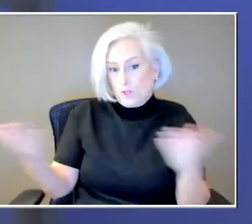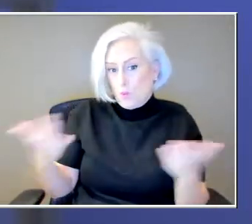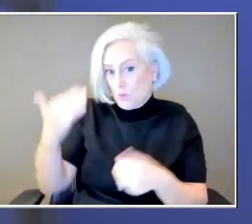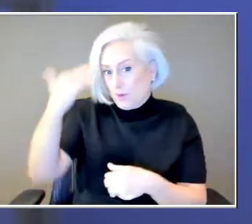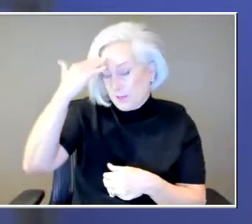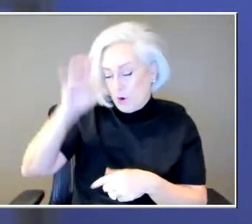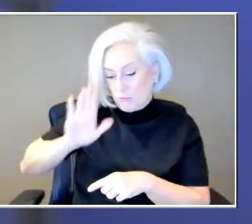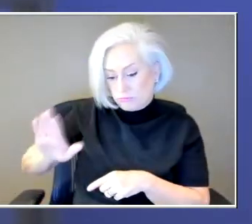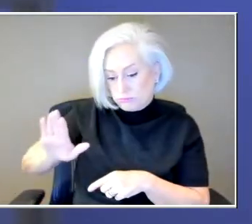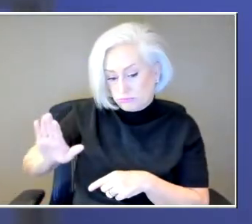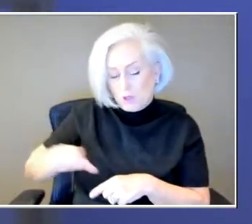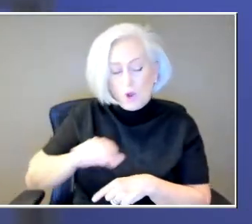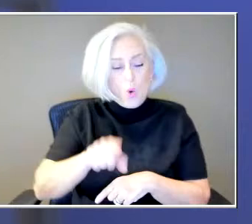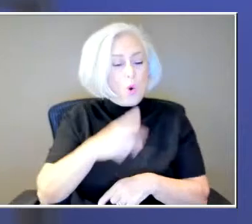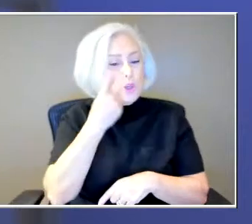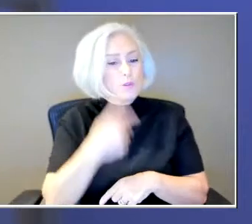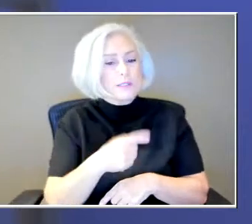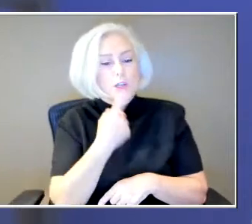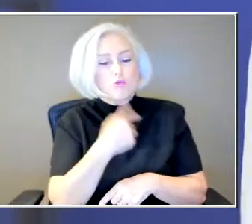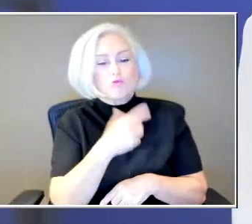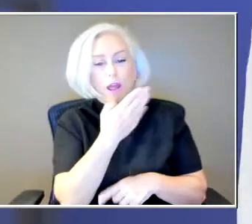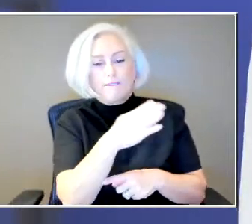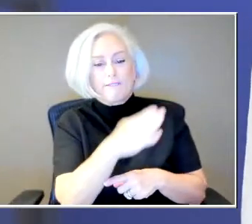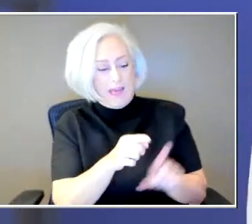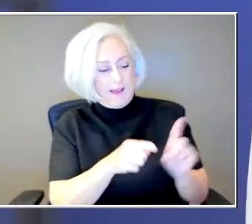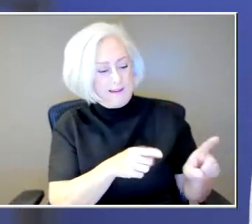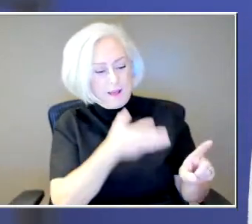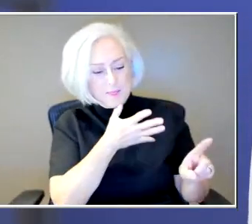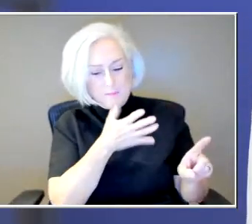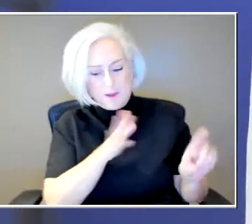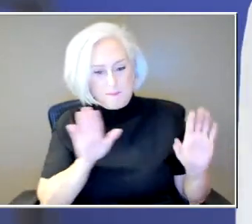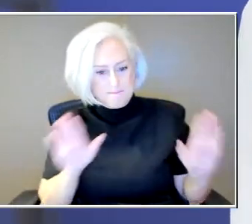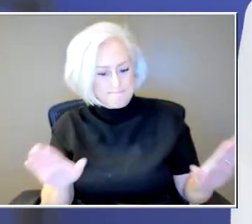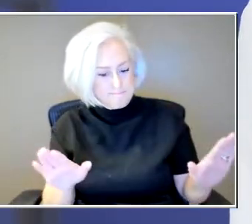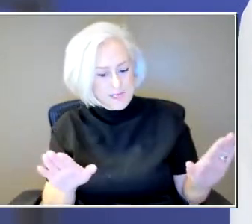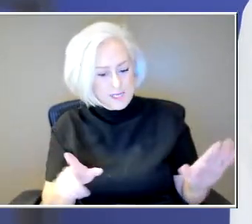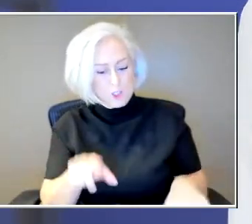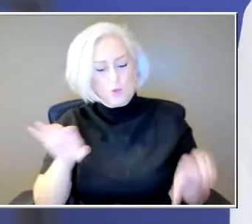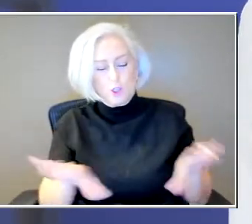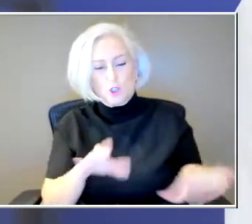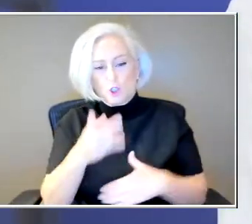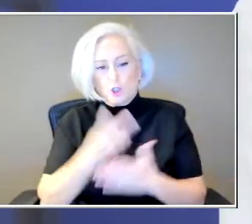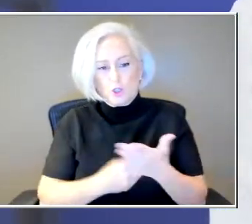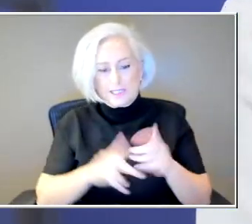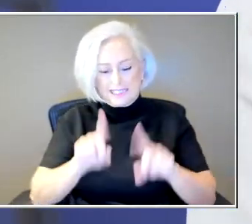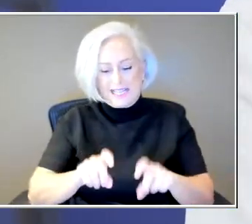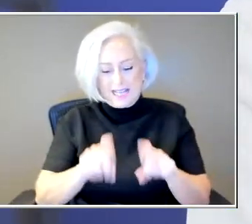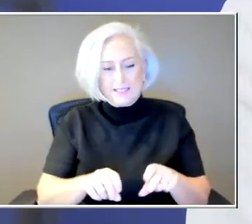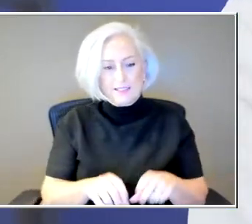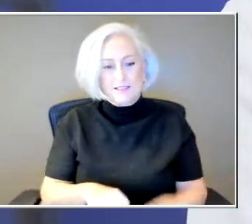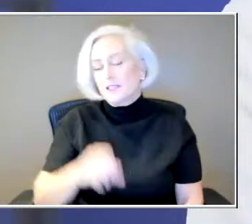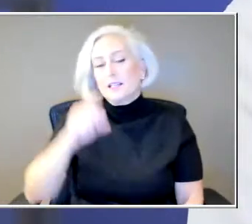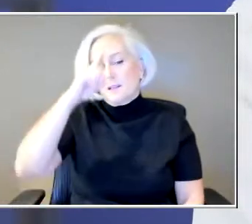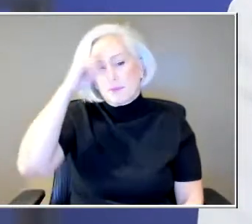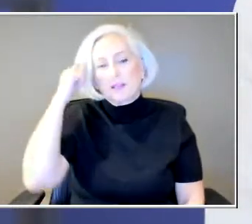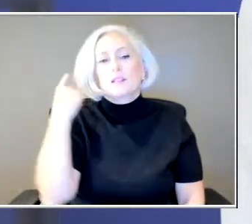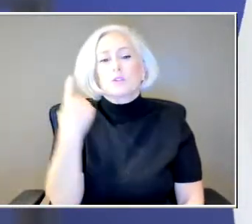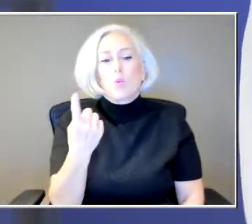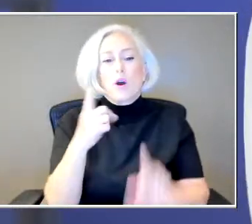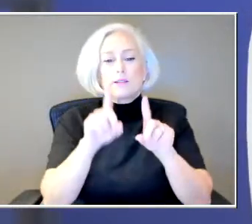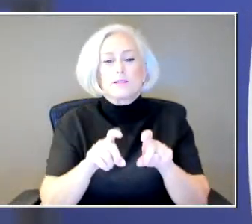we see some red flags on this side where we would do a panel? Because one of the screening studies that Dr. Bonsall and I were just talking